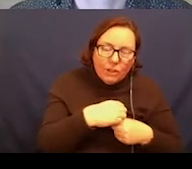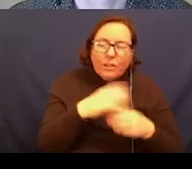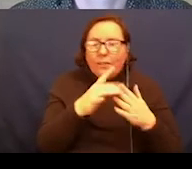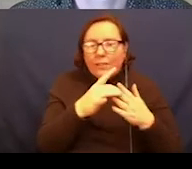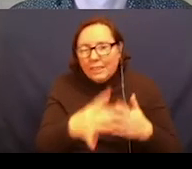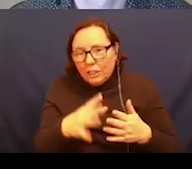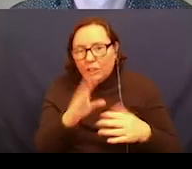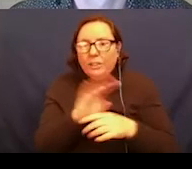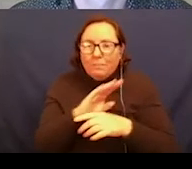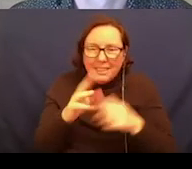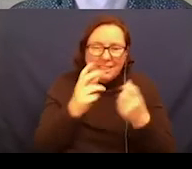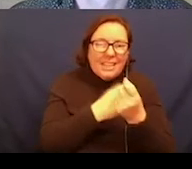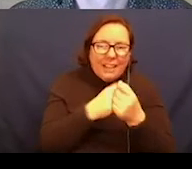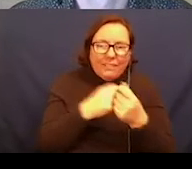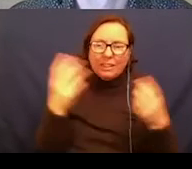and advocates.